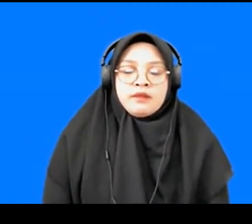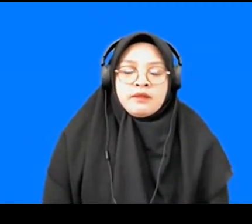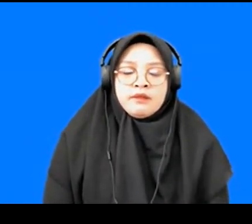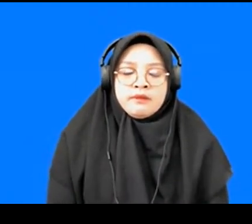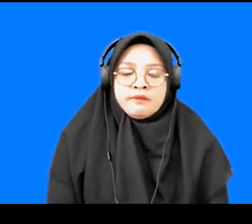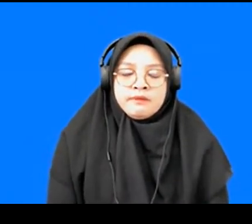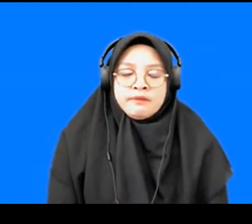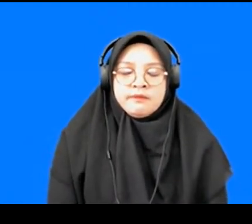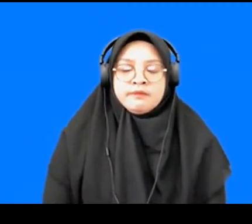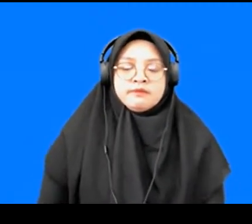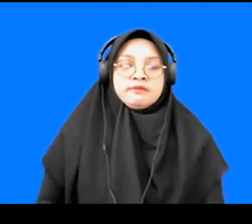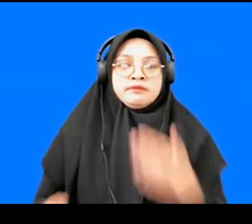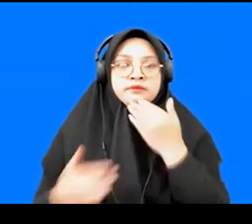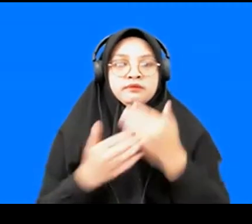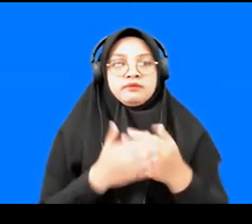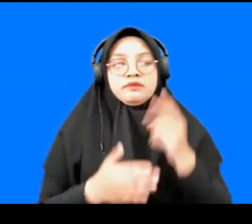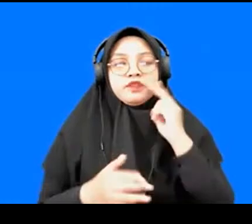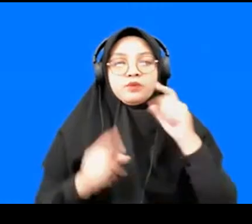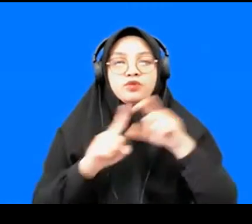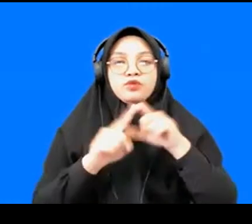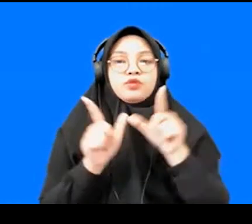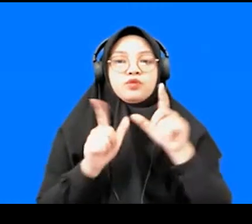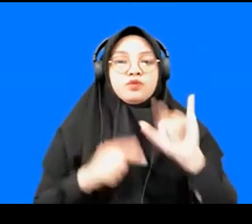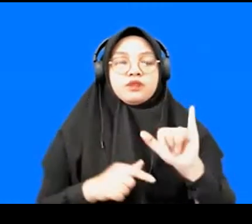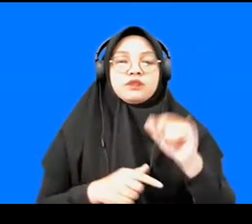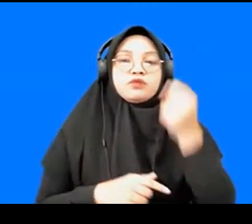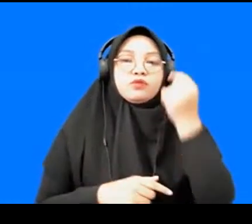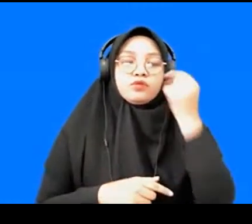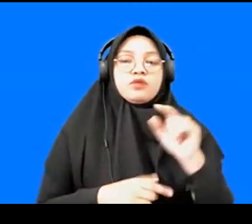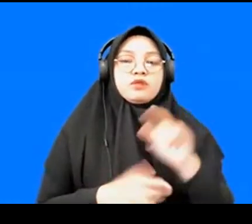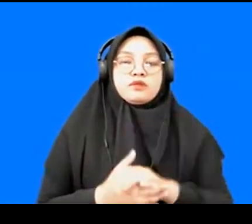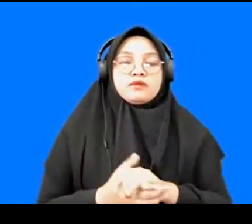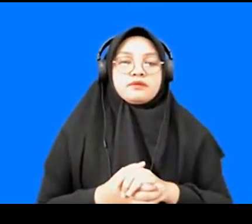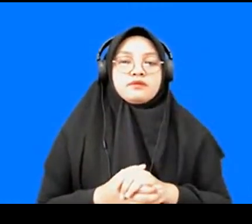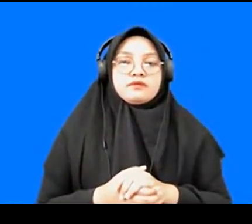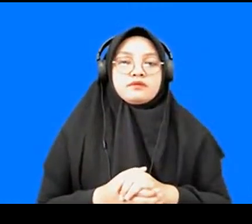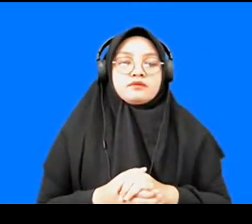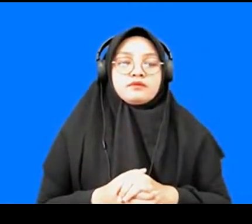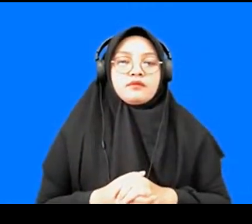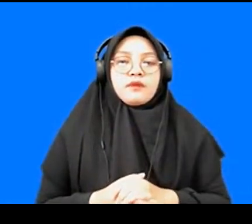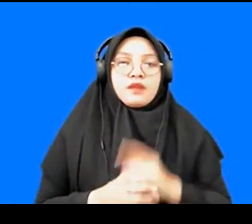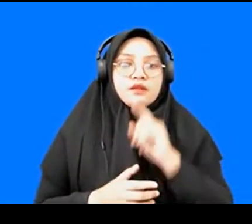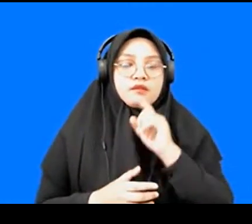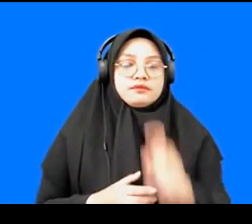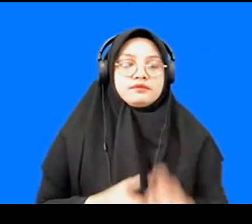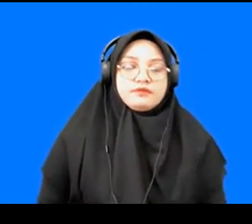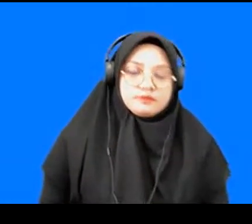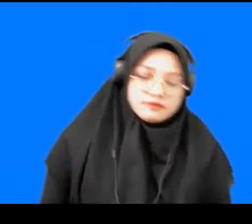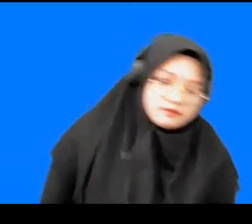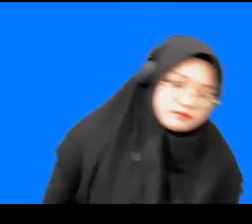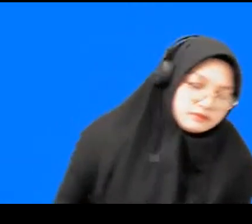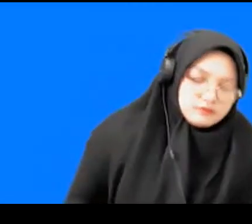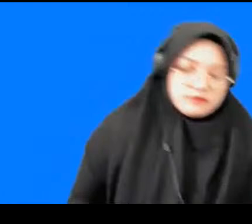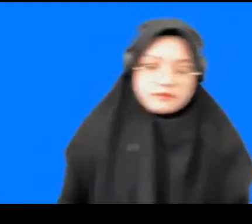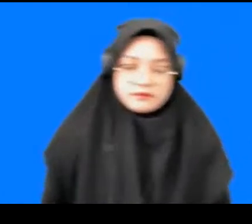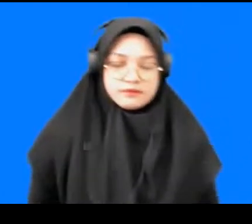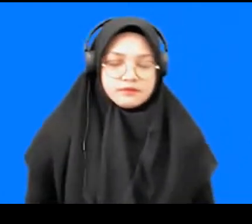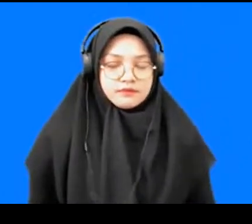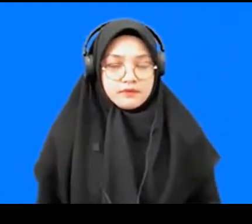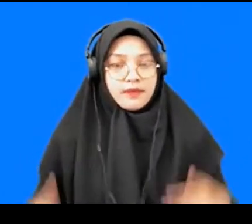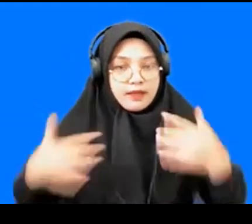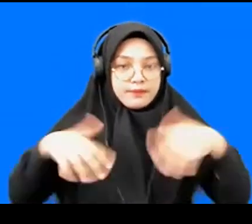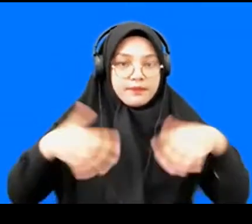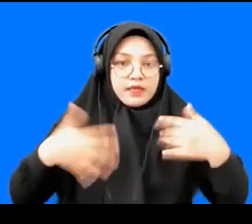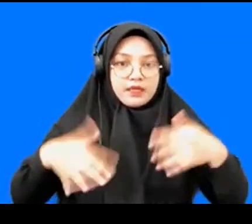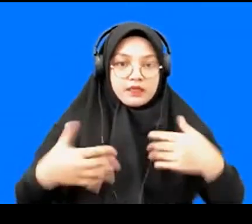Terima kasih Ibu Dwi. Thank you Ibu Dwi for the questions. Best practice about the wealth tax implementation